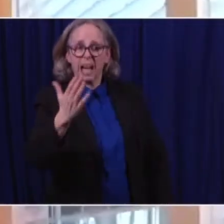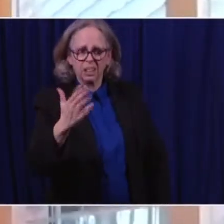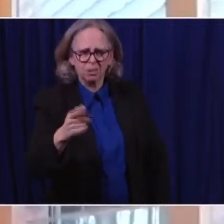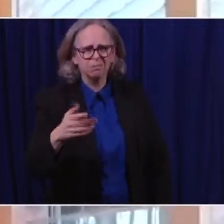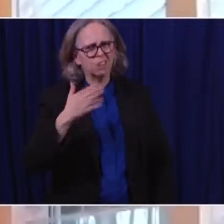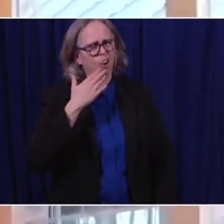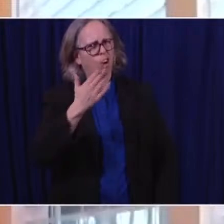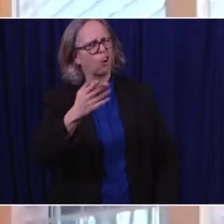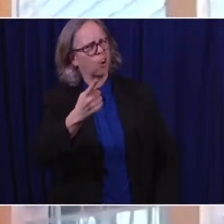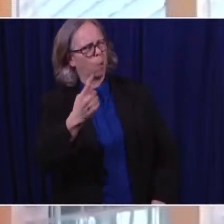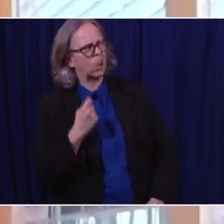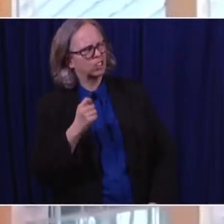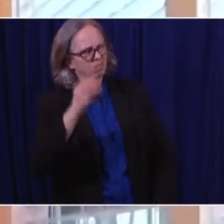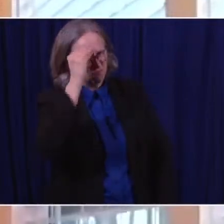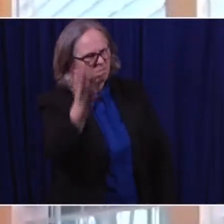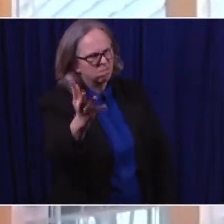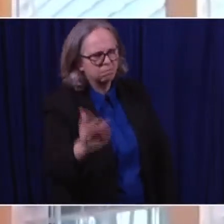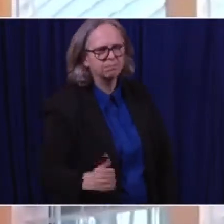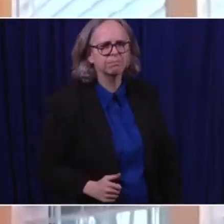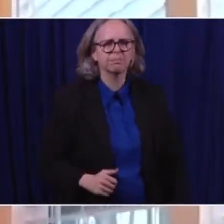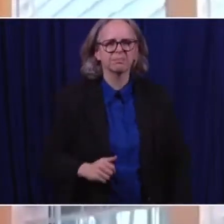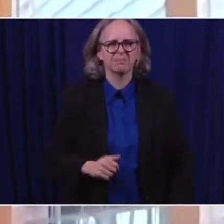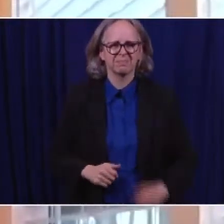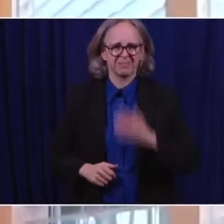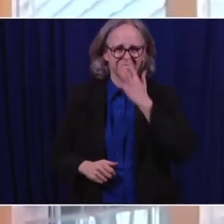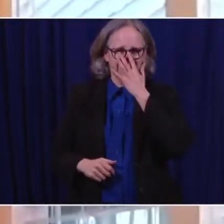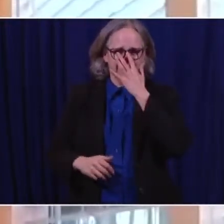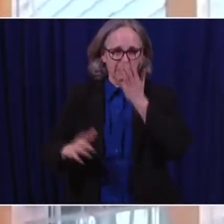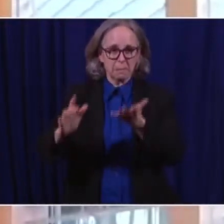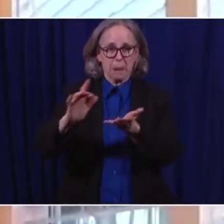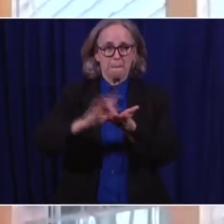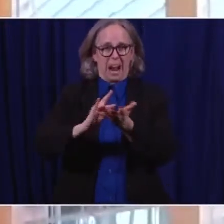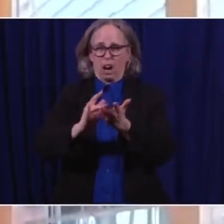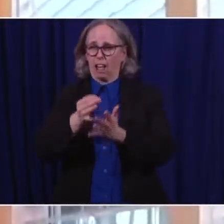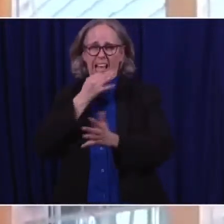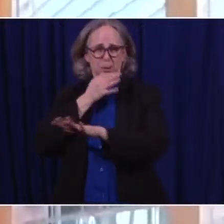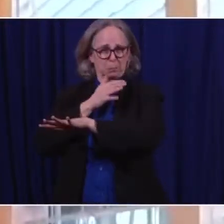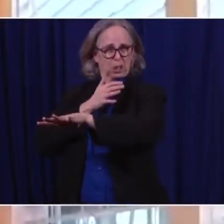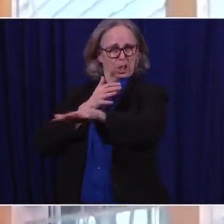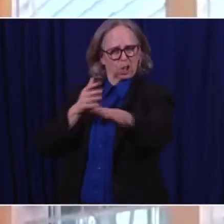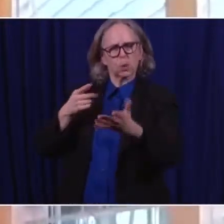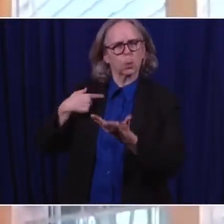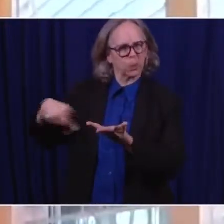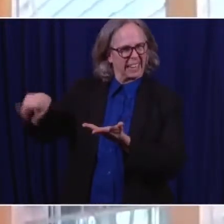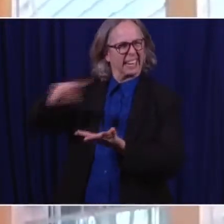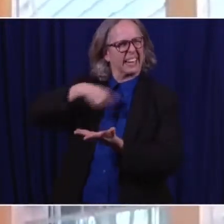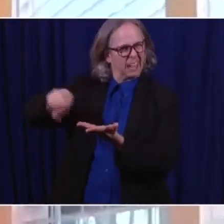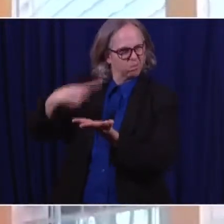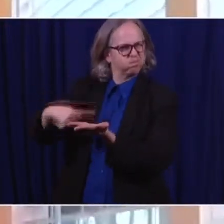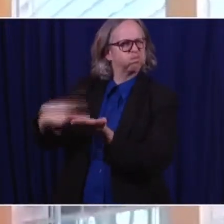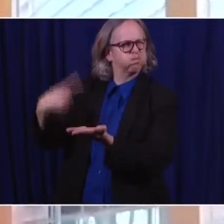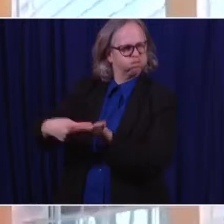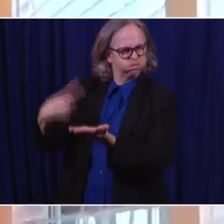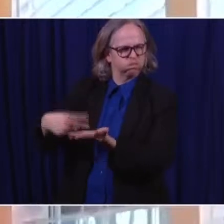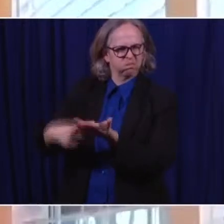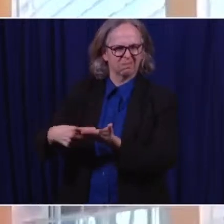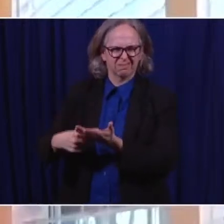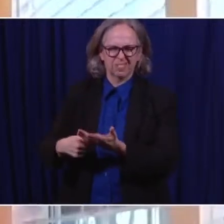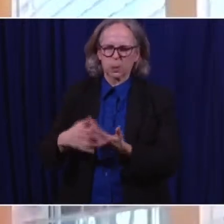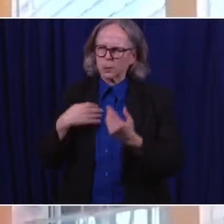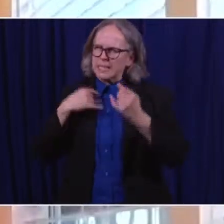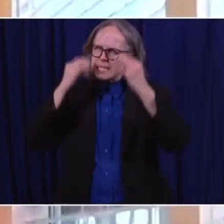one that the medical experts with whom we worked gave serious consideration